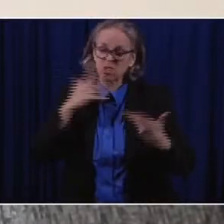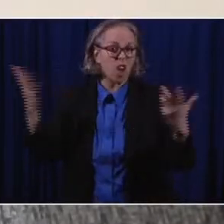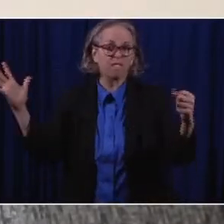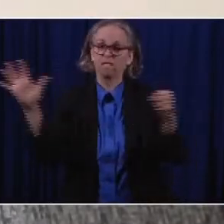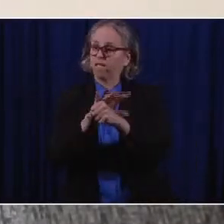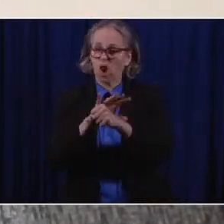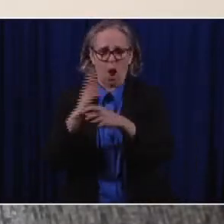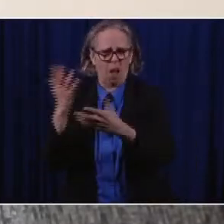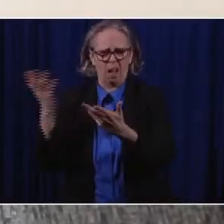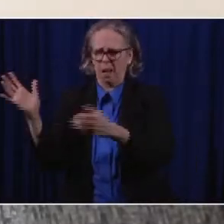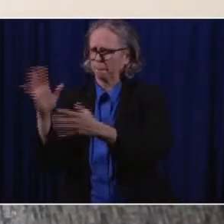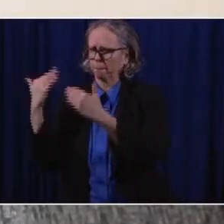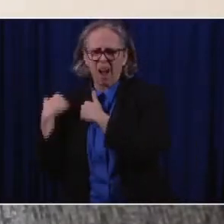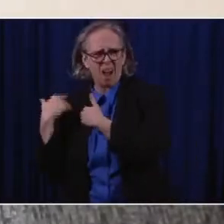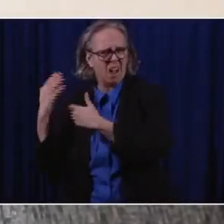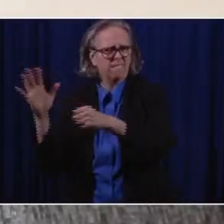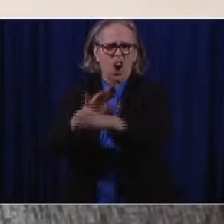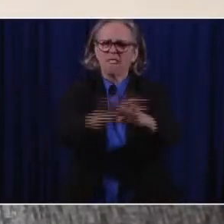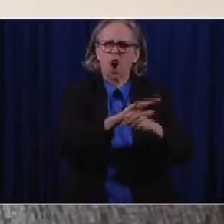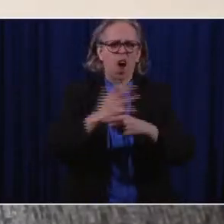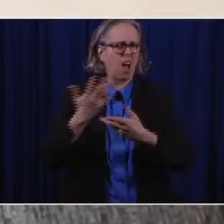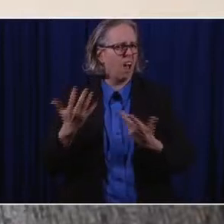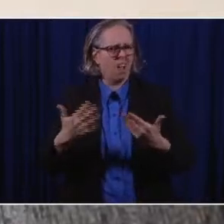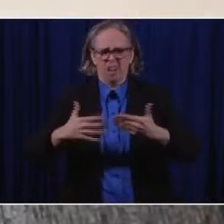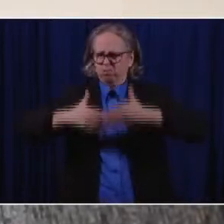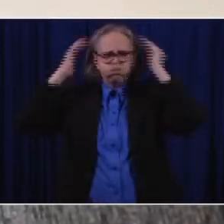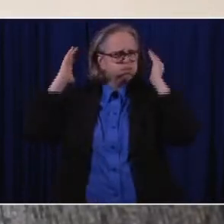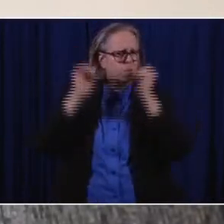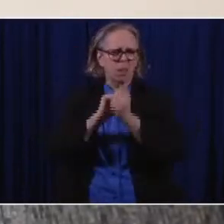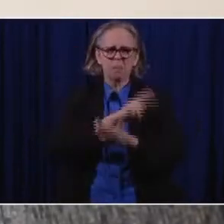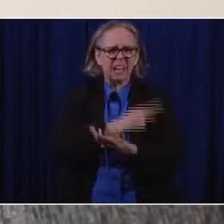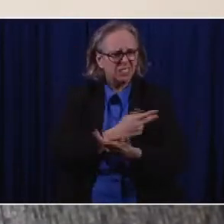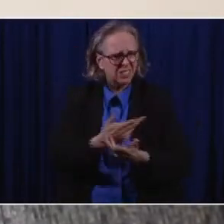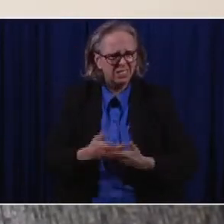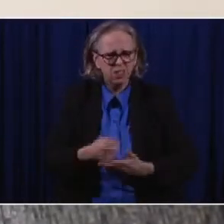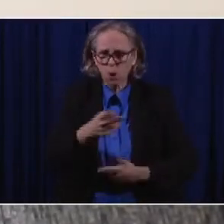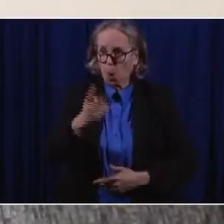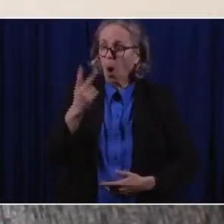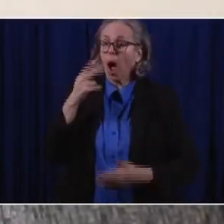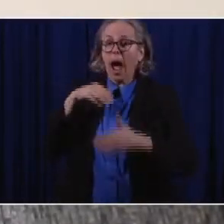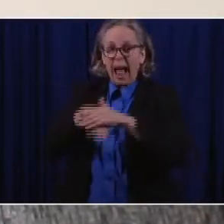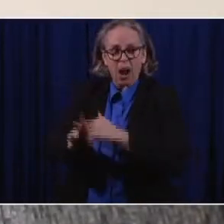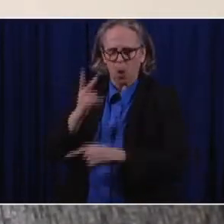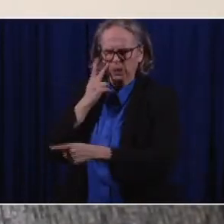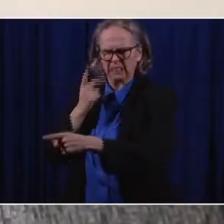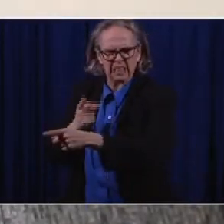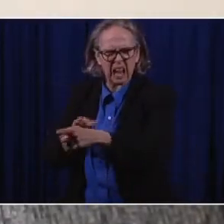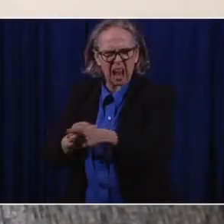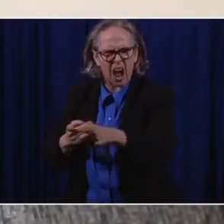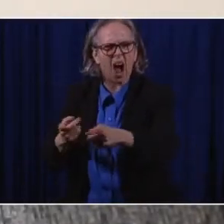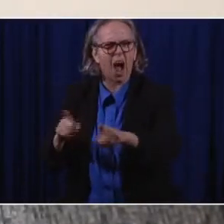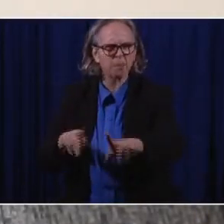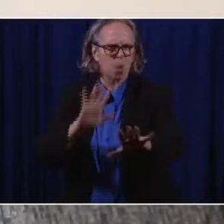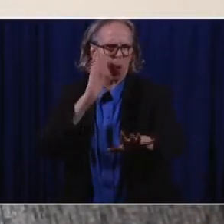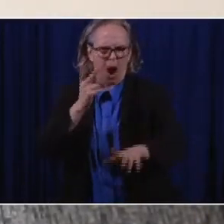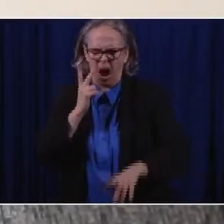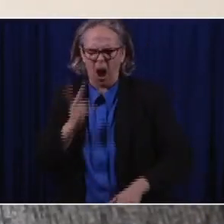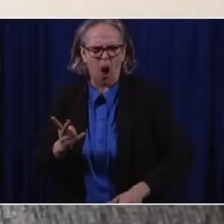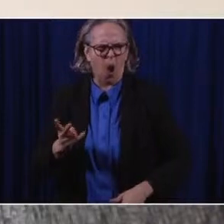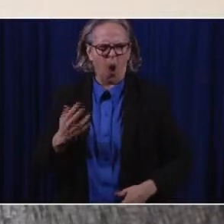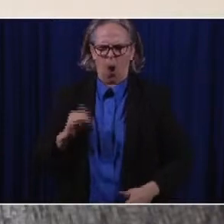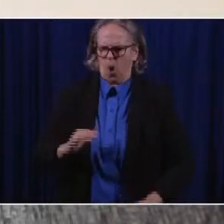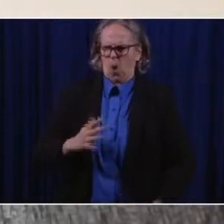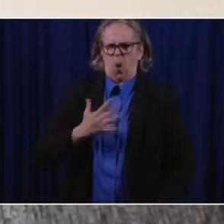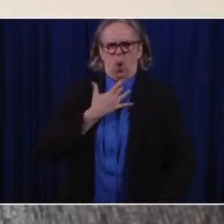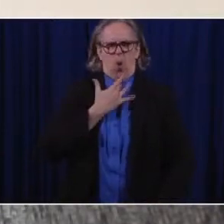is if the community could see what we do in the hospital and what's happening, they would realize how